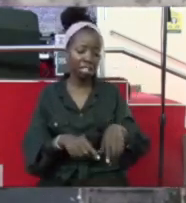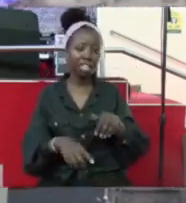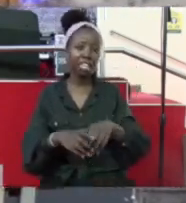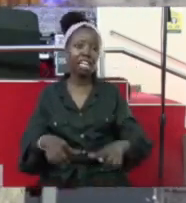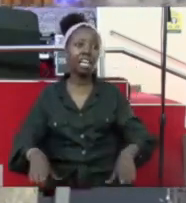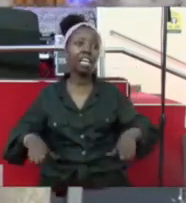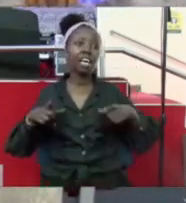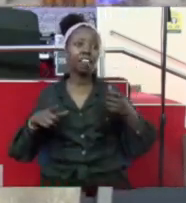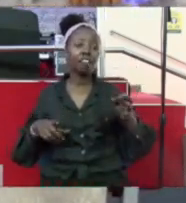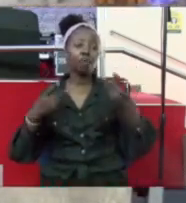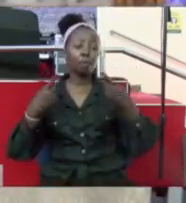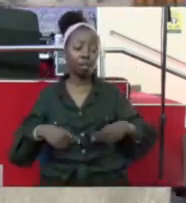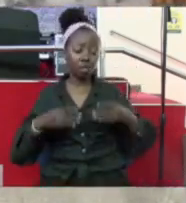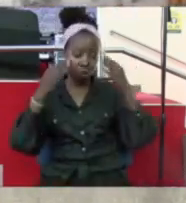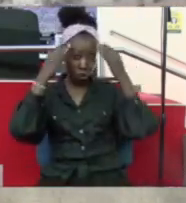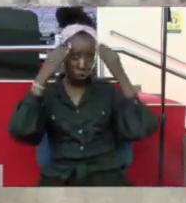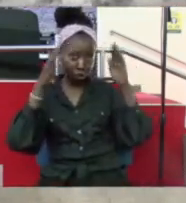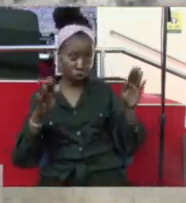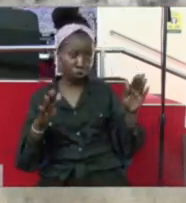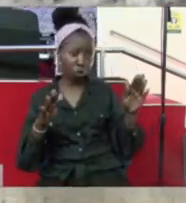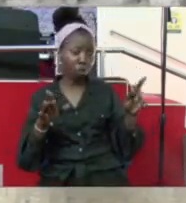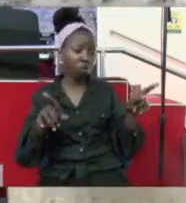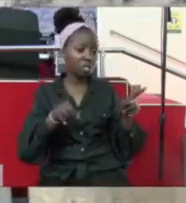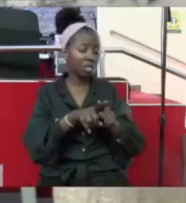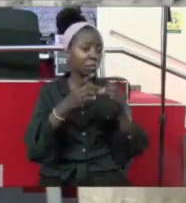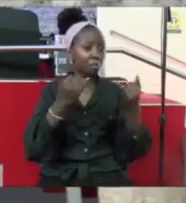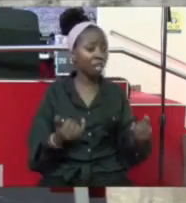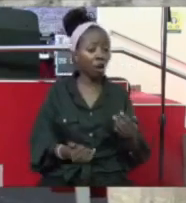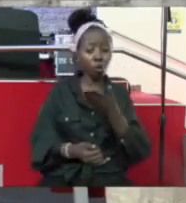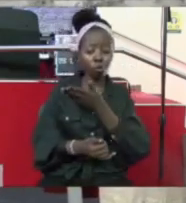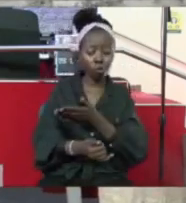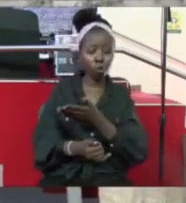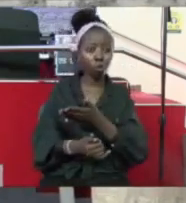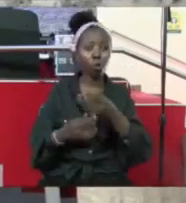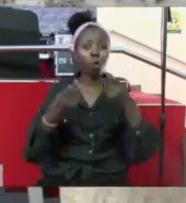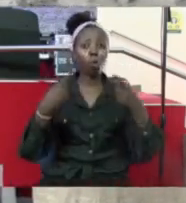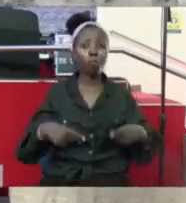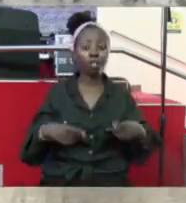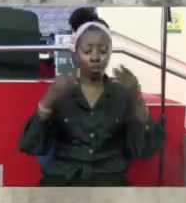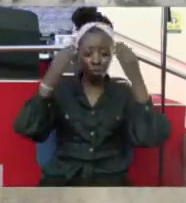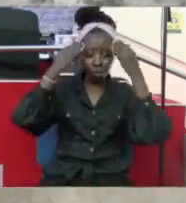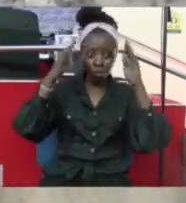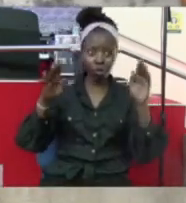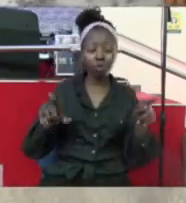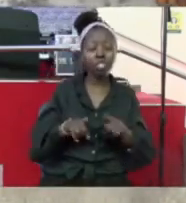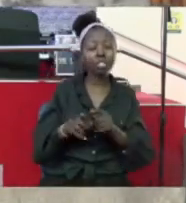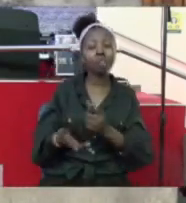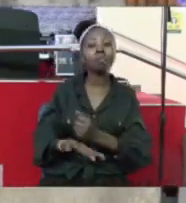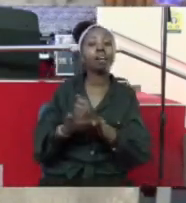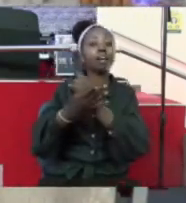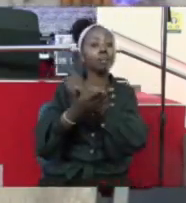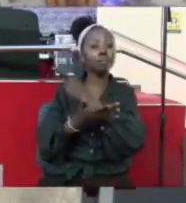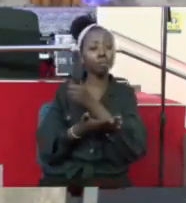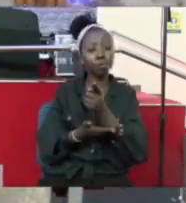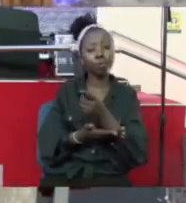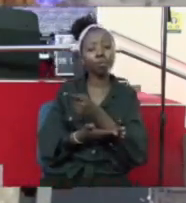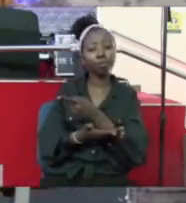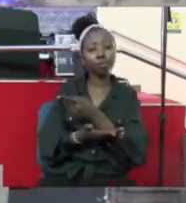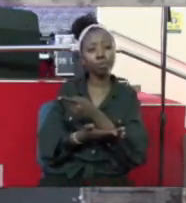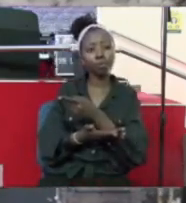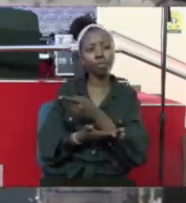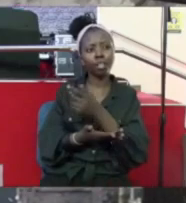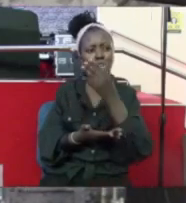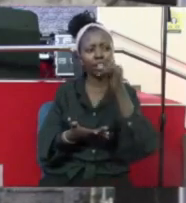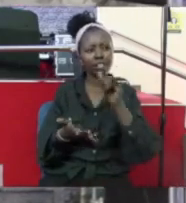ya mtu ambaye hakumjua. And even you, a stranger, has planted in your life. Nawe pia mtu ambaye hakujui amepanda katika maisha yako. And that's